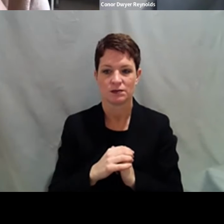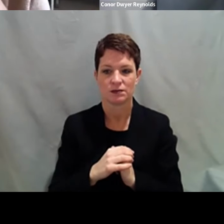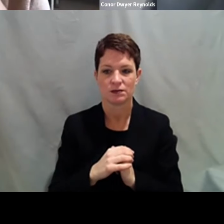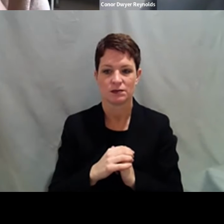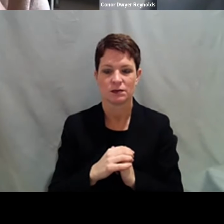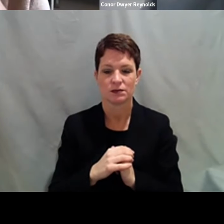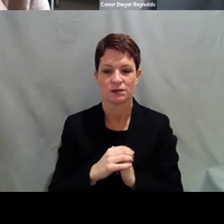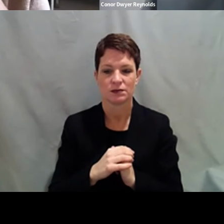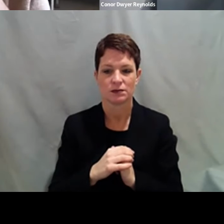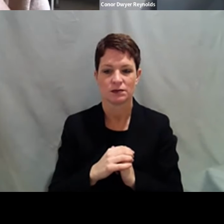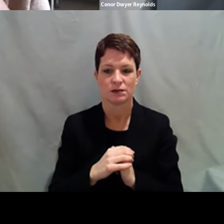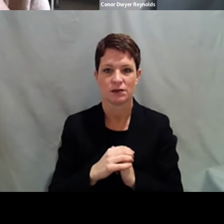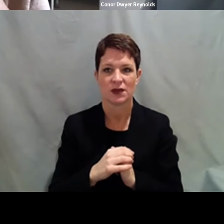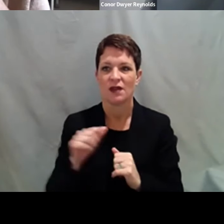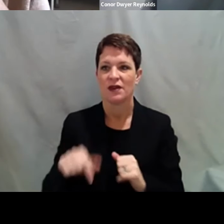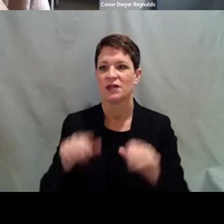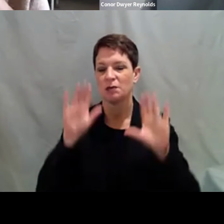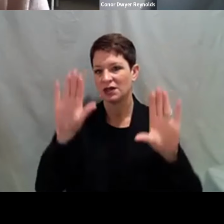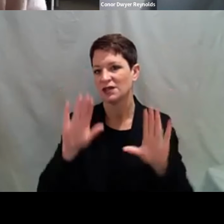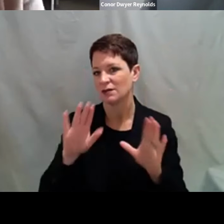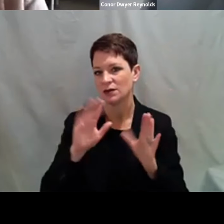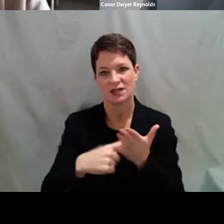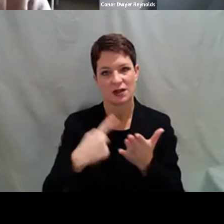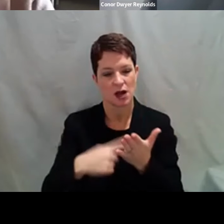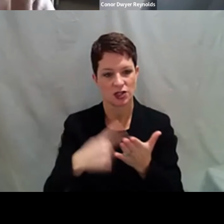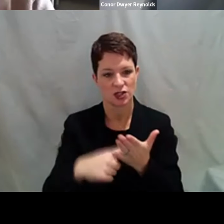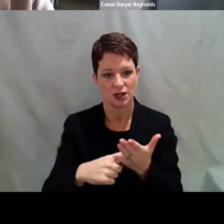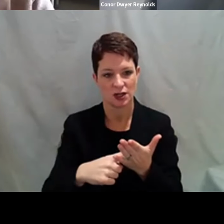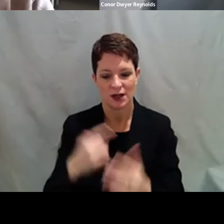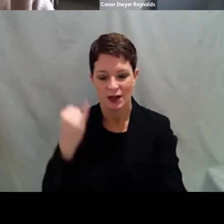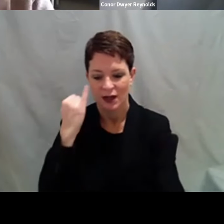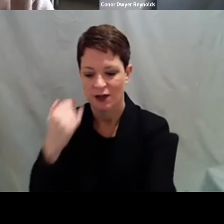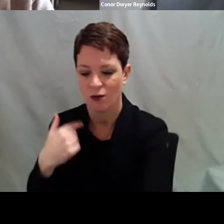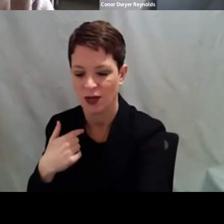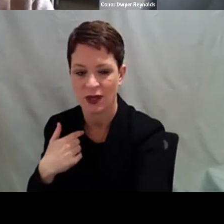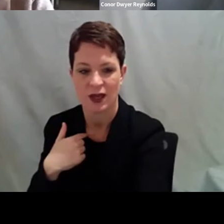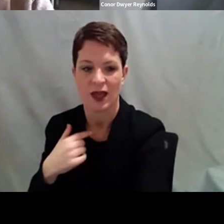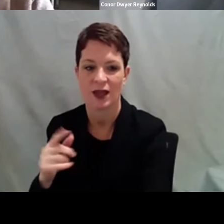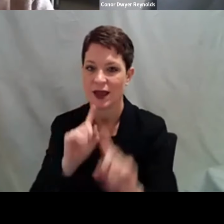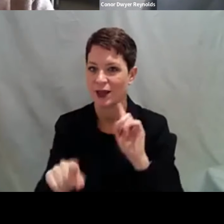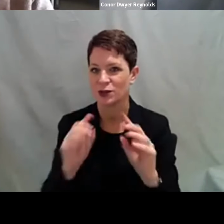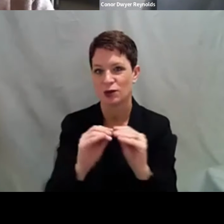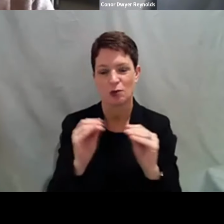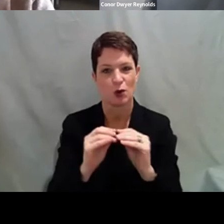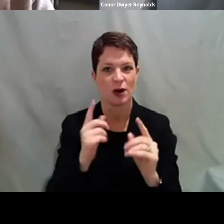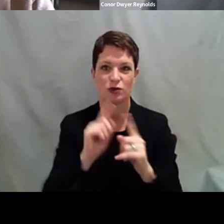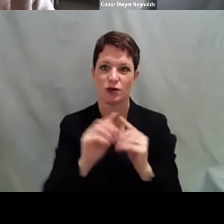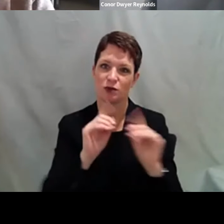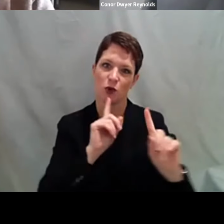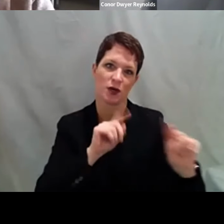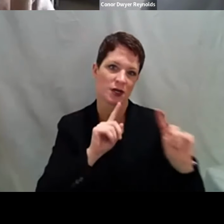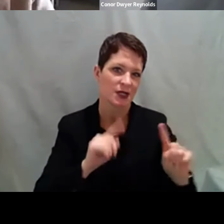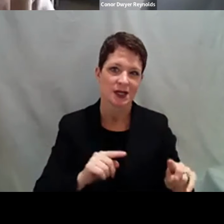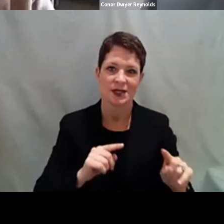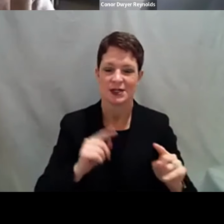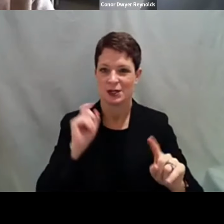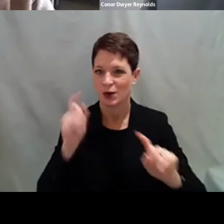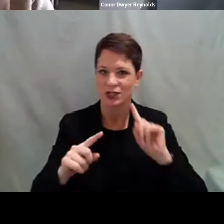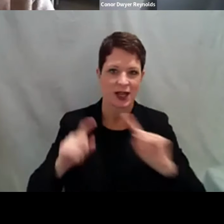Great. So this has been a fantastic panel that we could ask more questions, and I'm sure there are more responses that could be